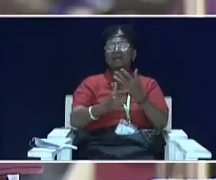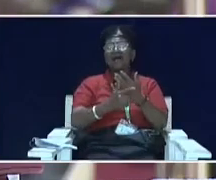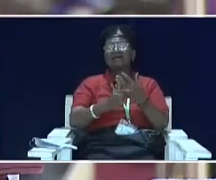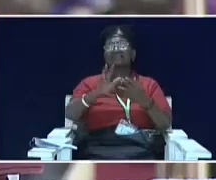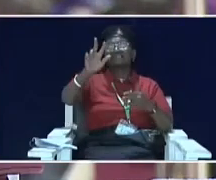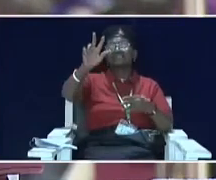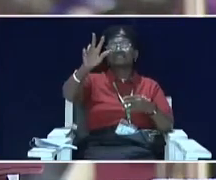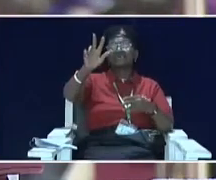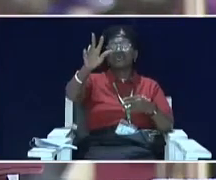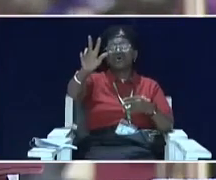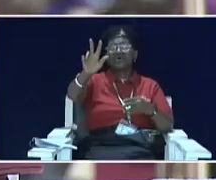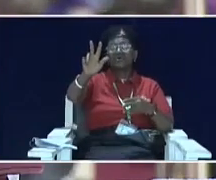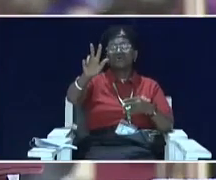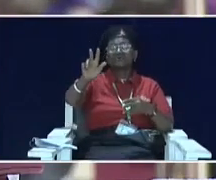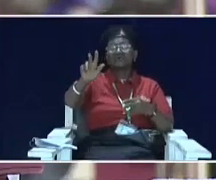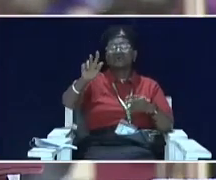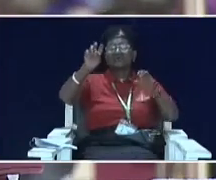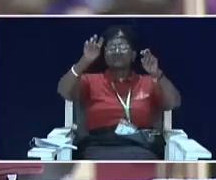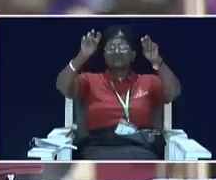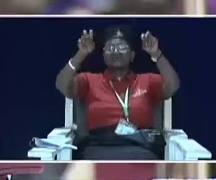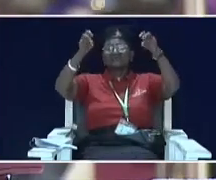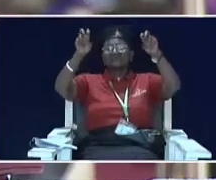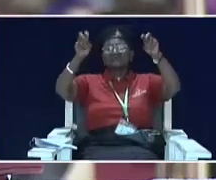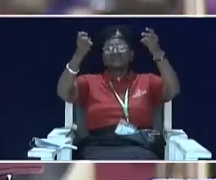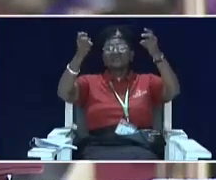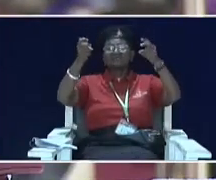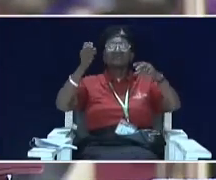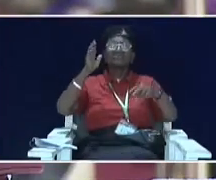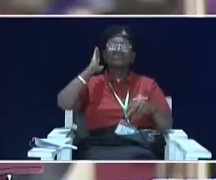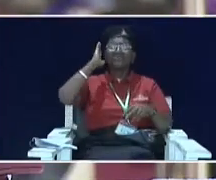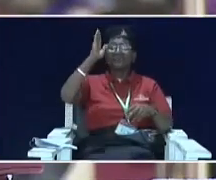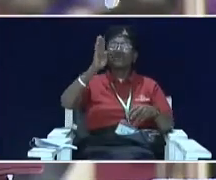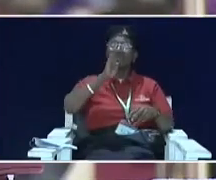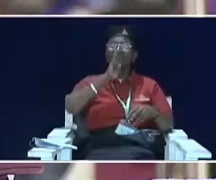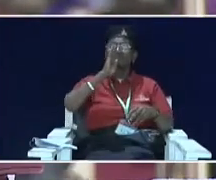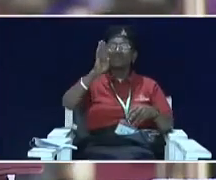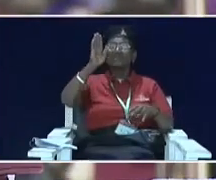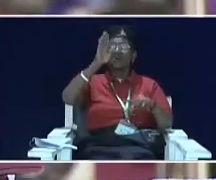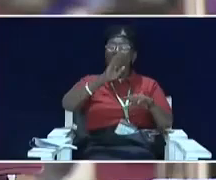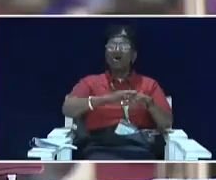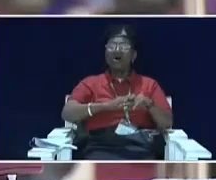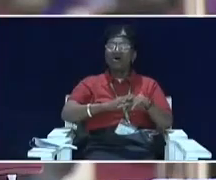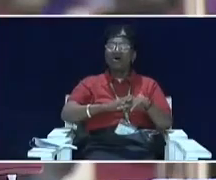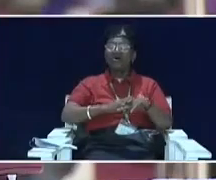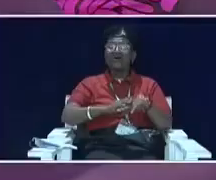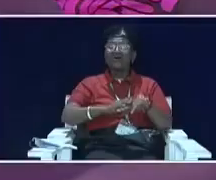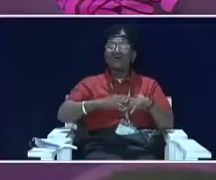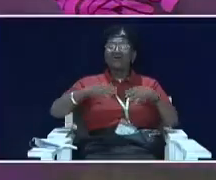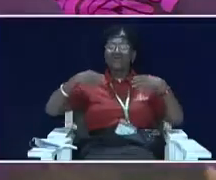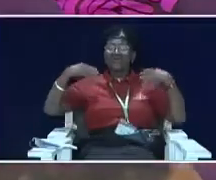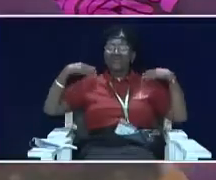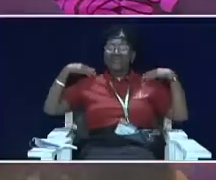The theme will be on eagle's wings.